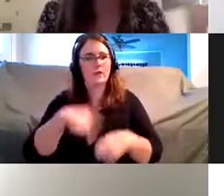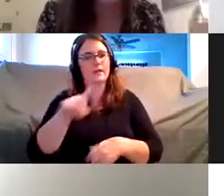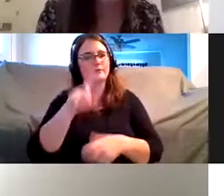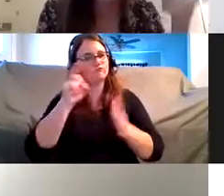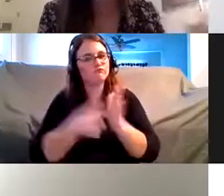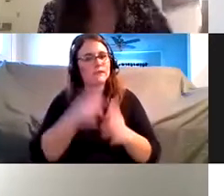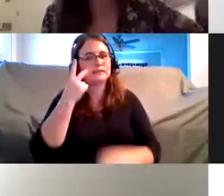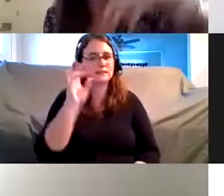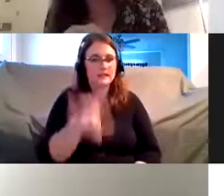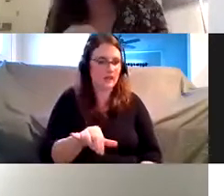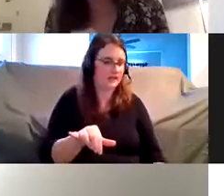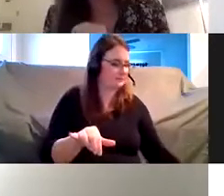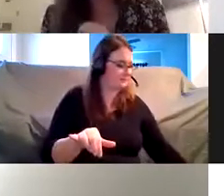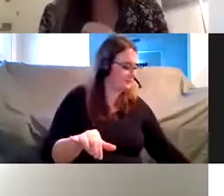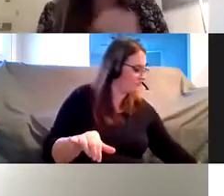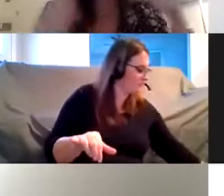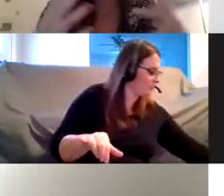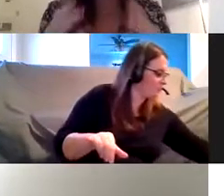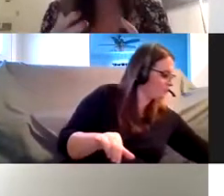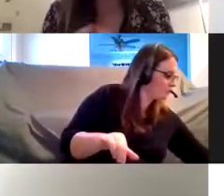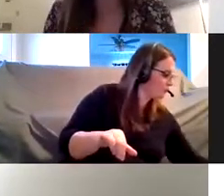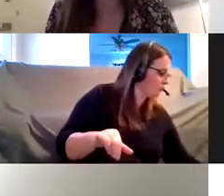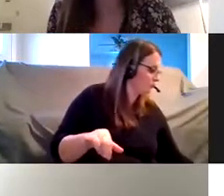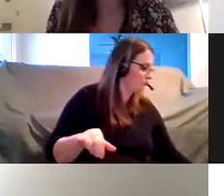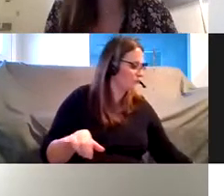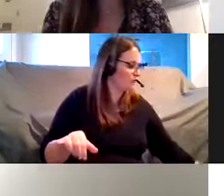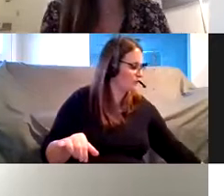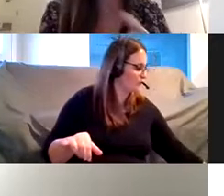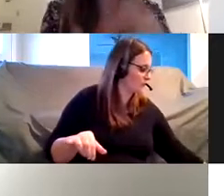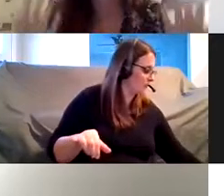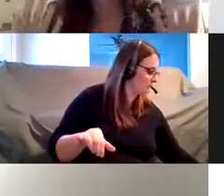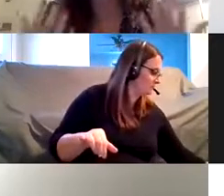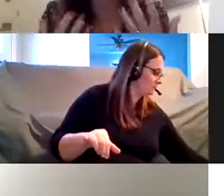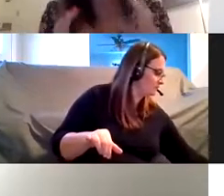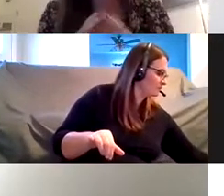wasn't on academia, but it ended up being part of my academia. I